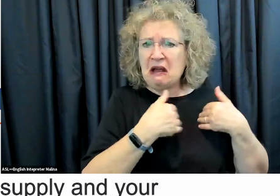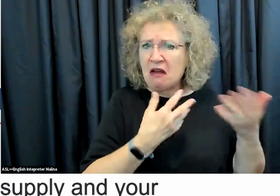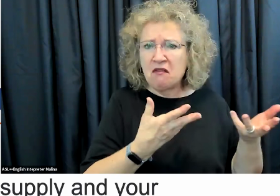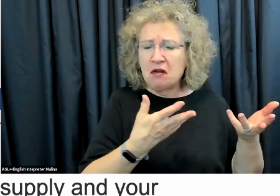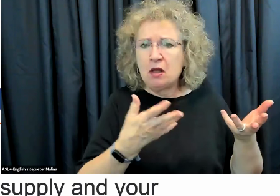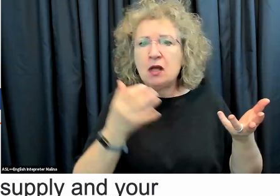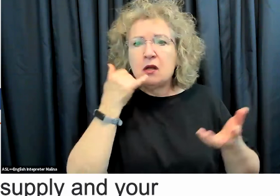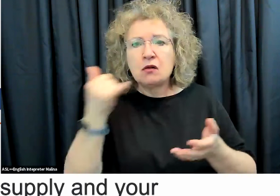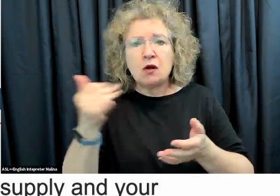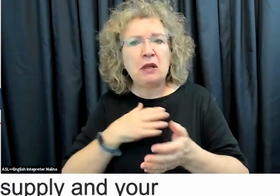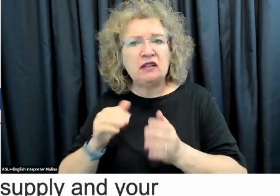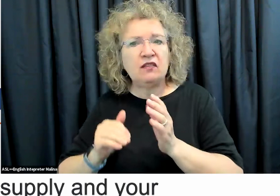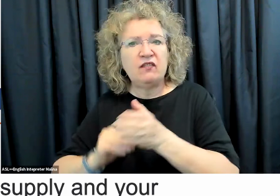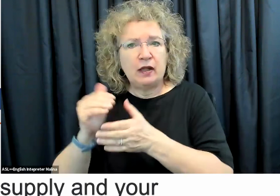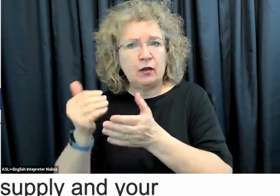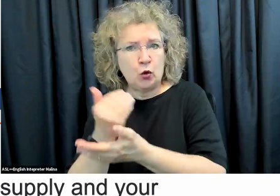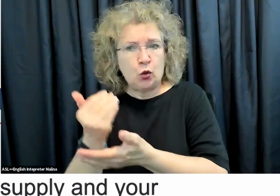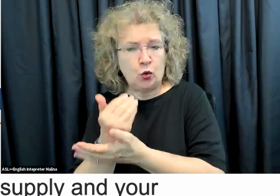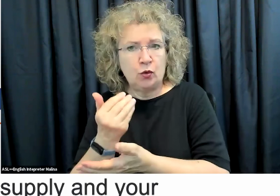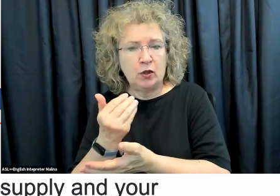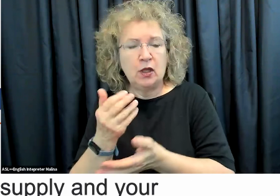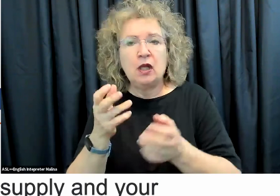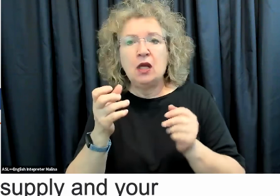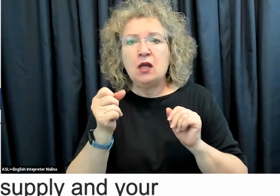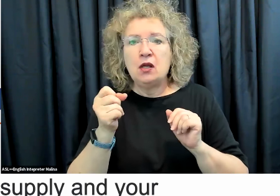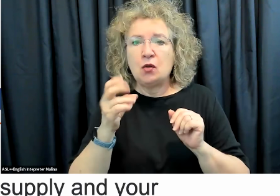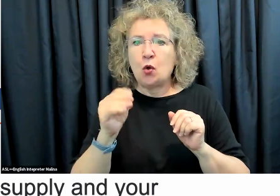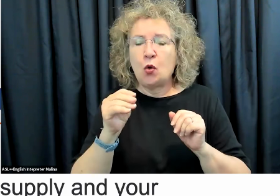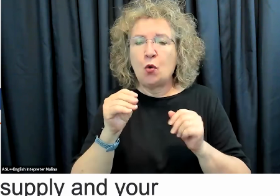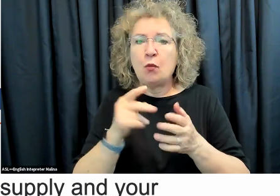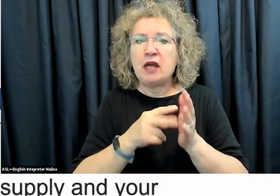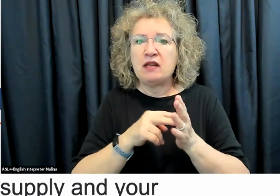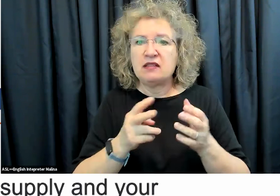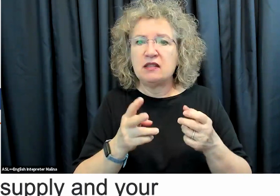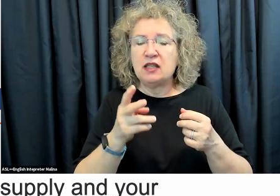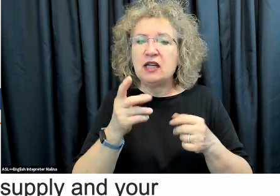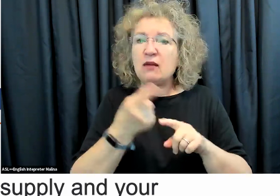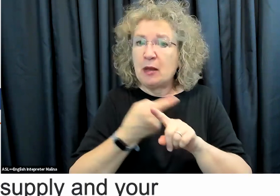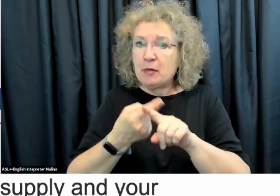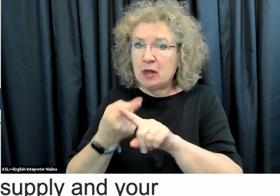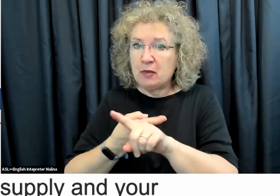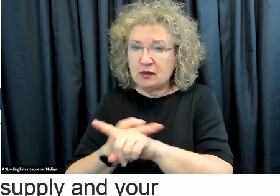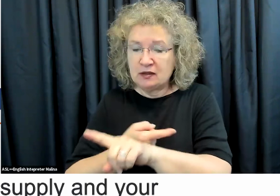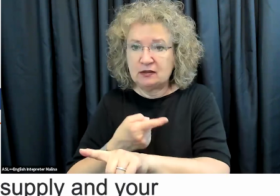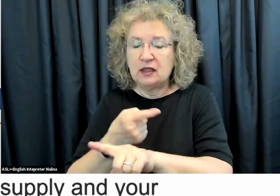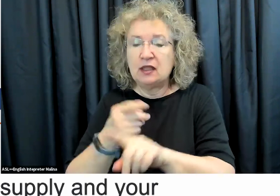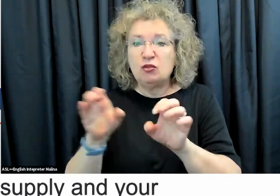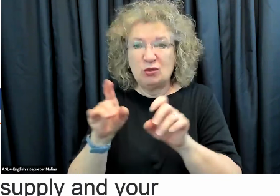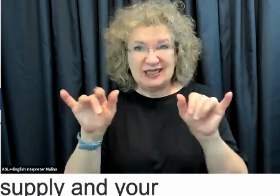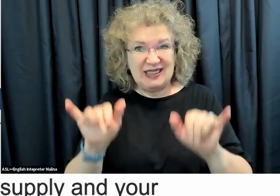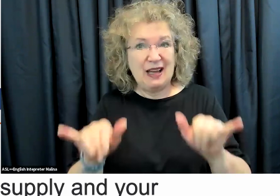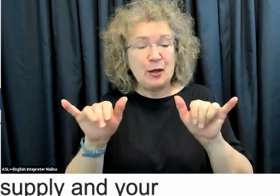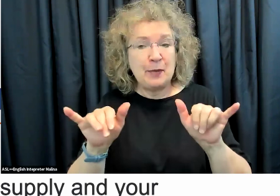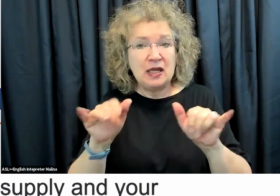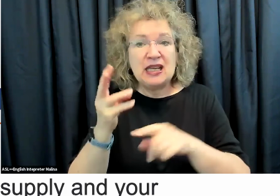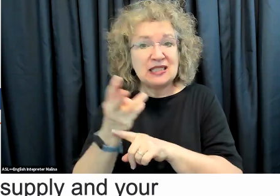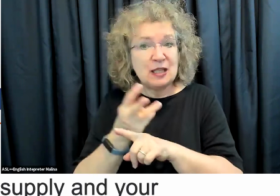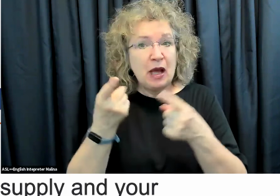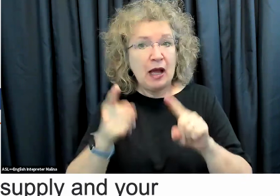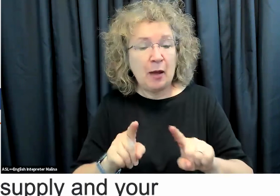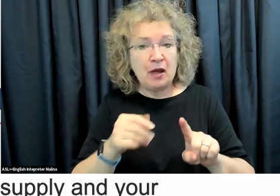days early every month, you will have accumulated an extra 6 weeks supply after 6 months and a 3-month supply after